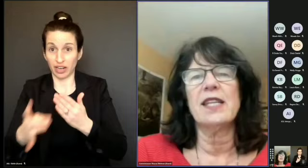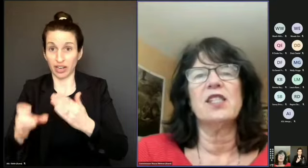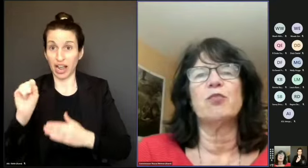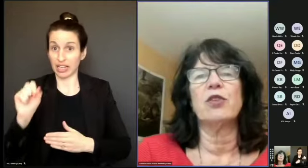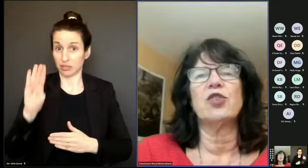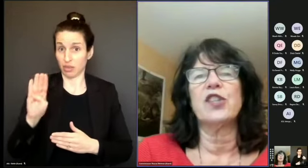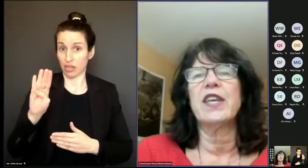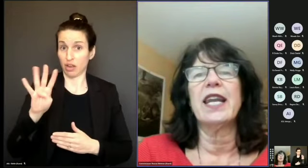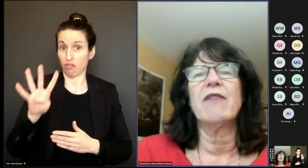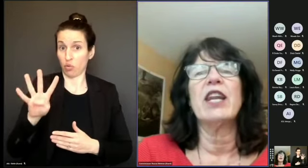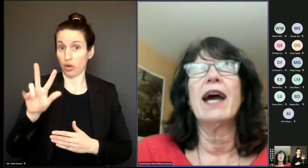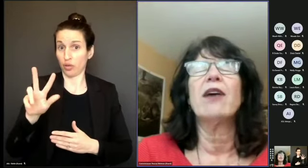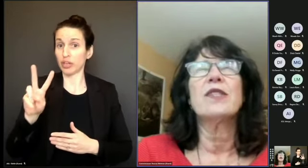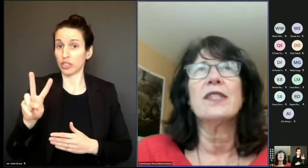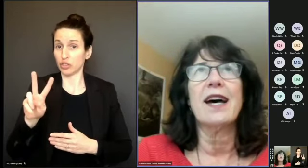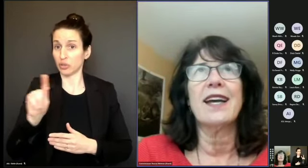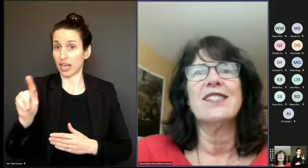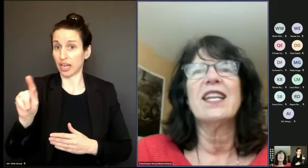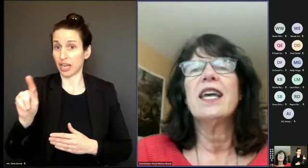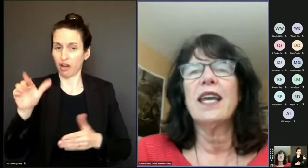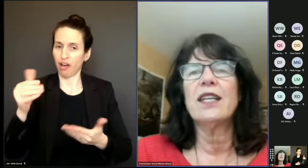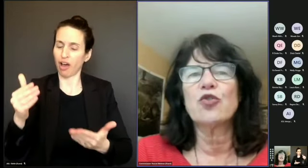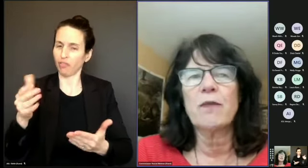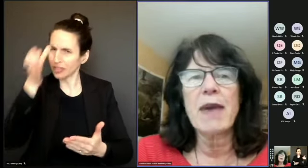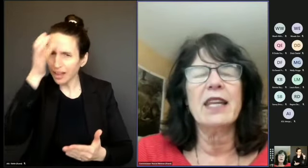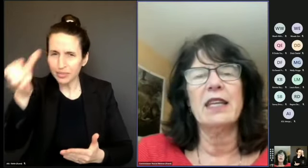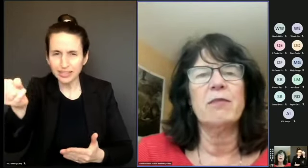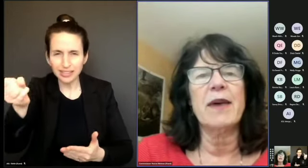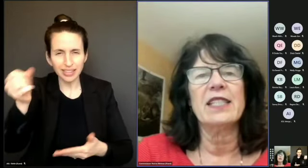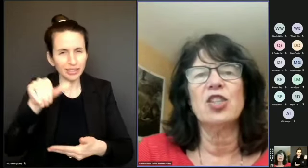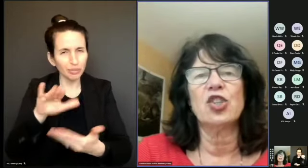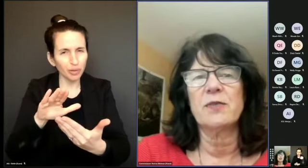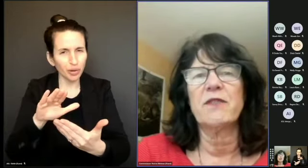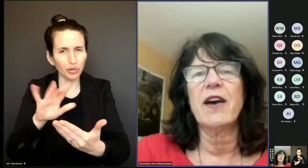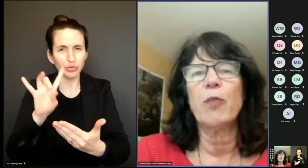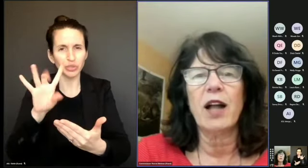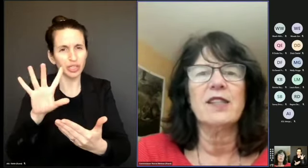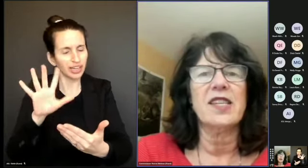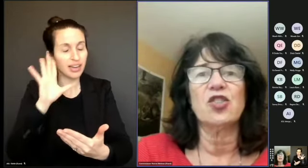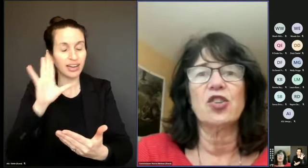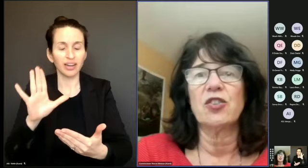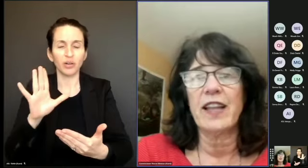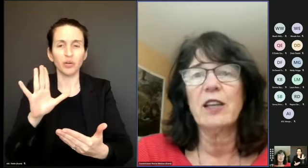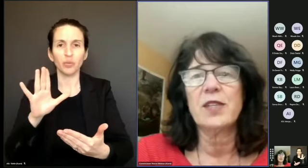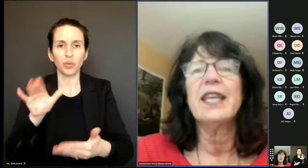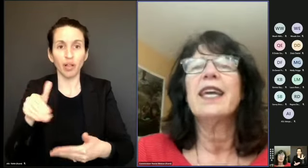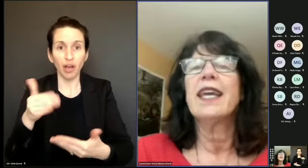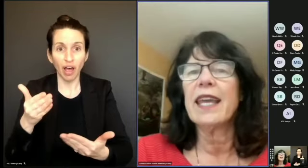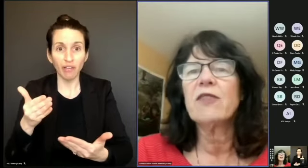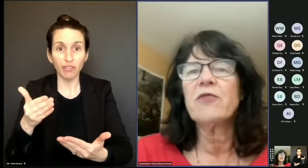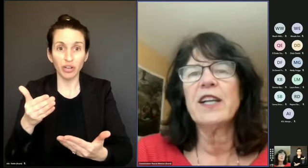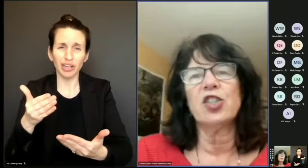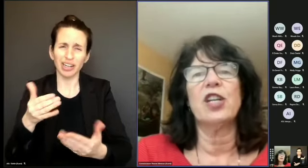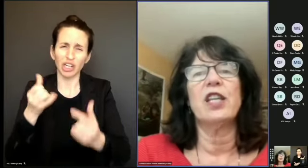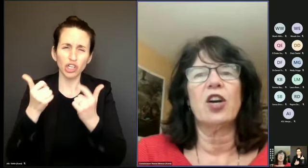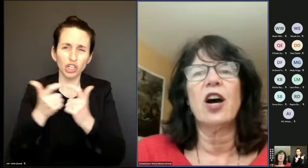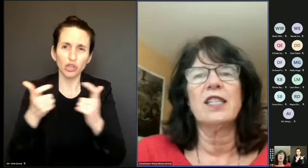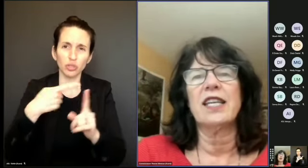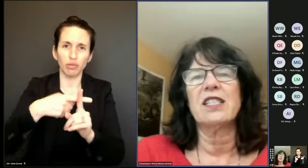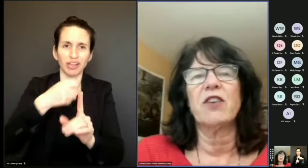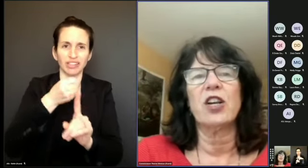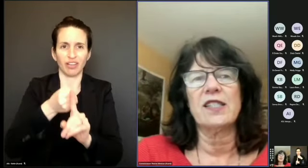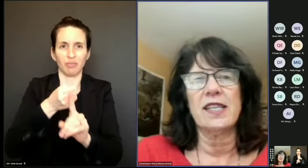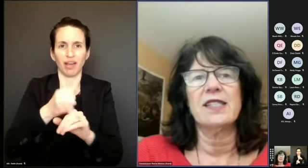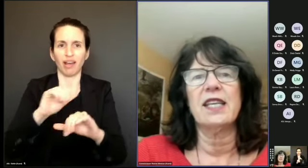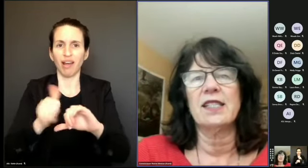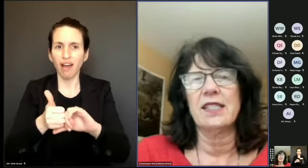common sense approach that can have an outsized and dramatic impact in terms of how policies are developed and function in the